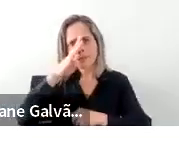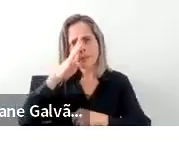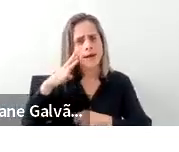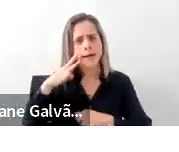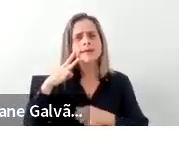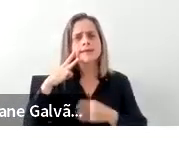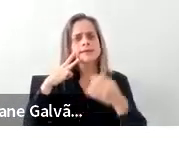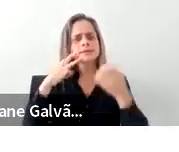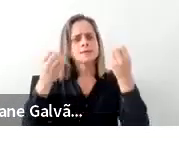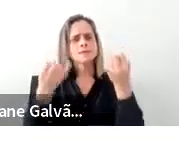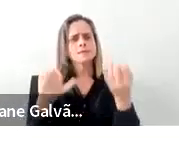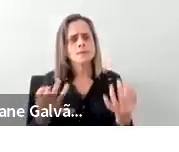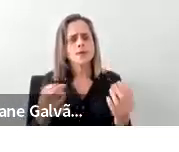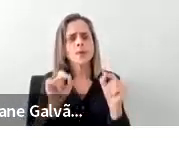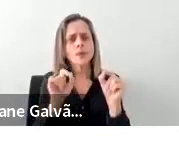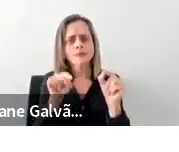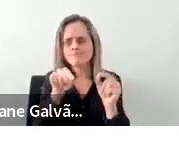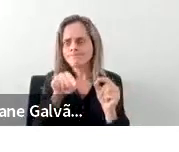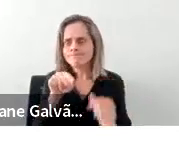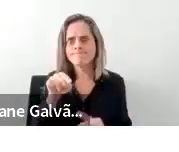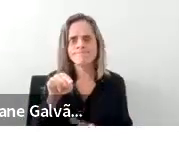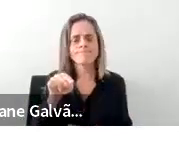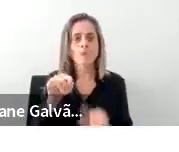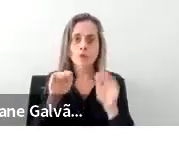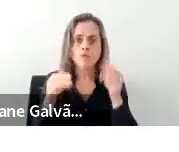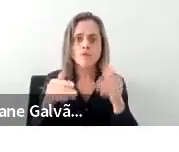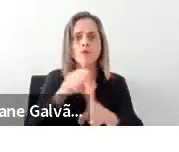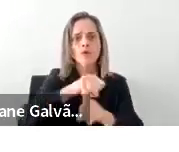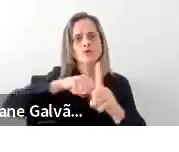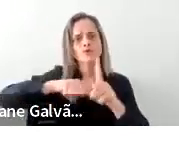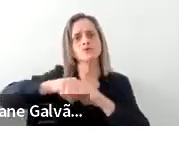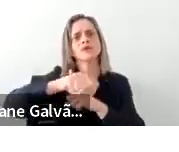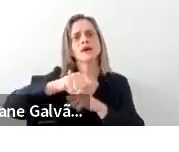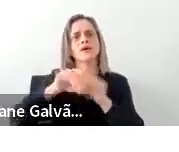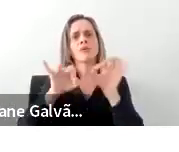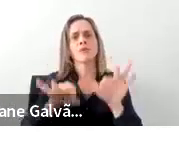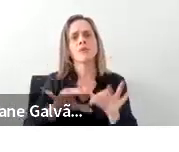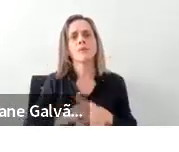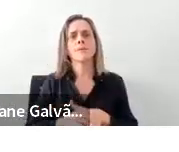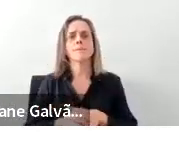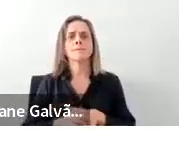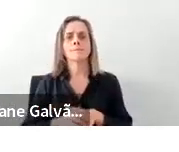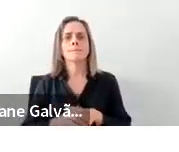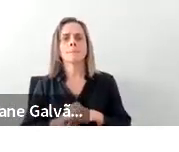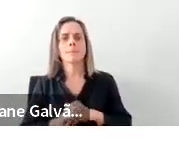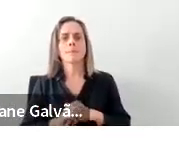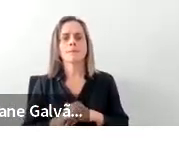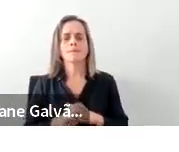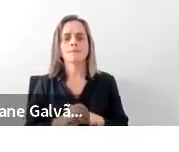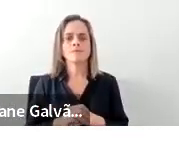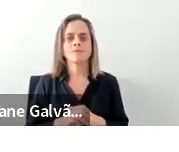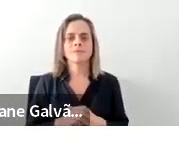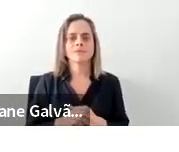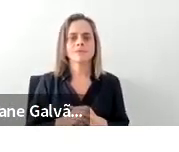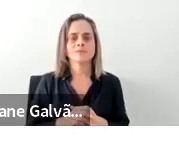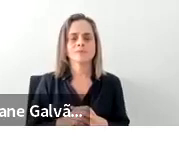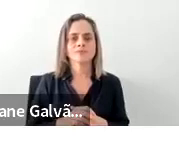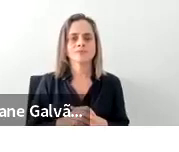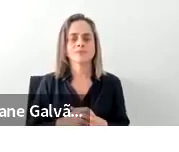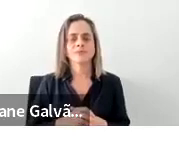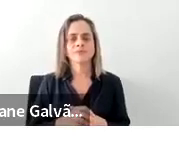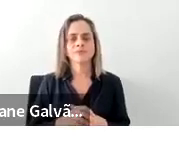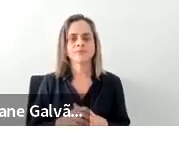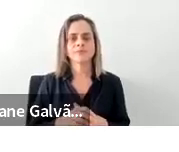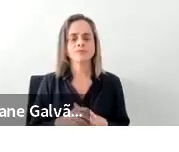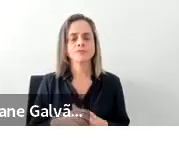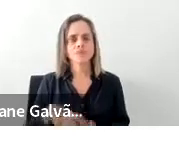We're not subject fatalistically to the laws of capitalist production or anything like this. No, this is all